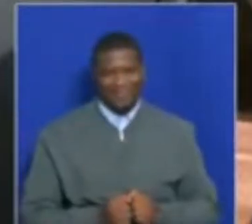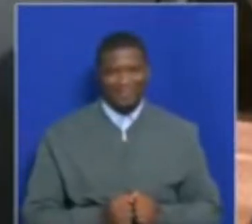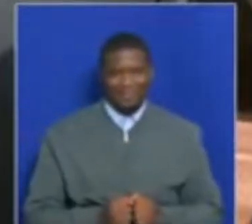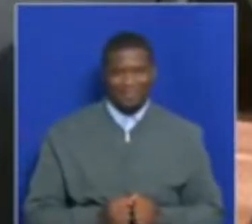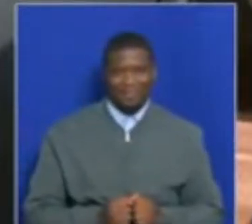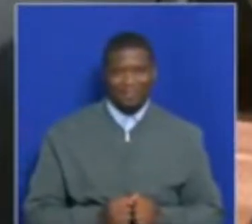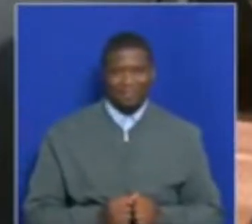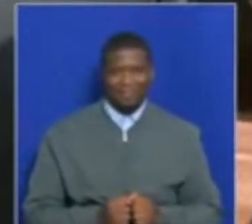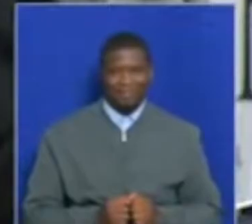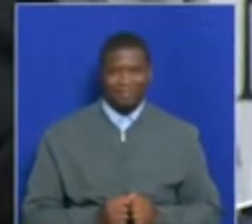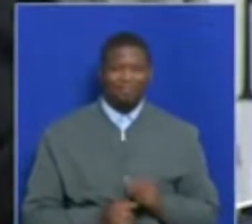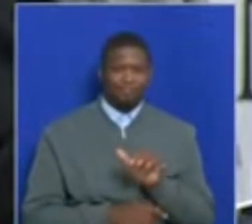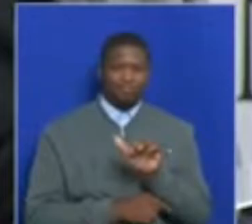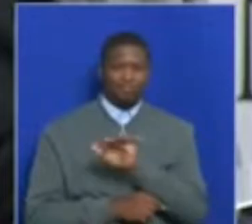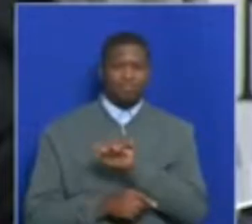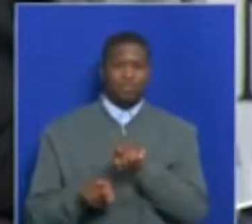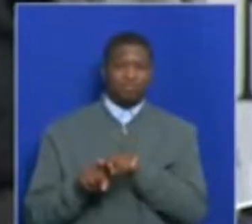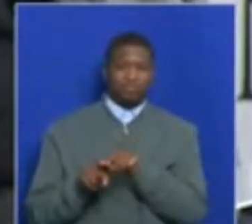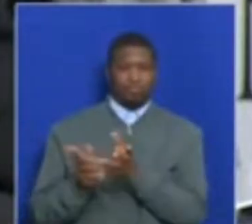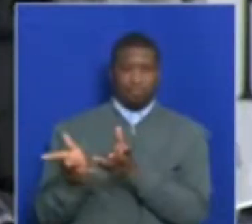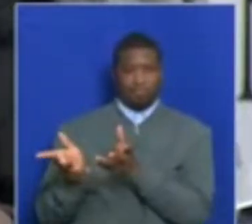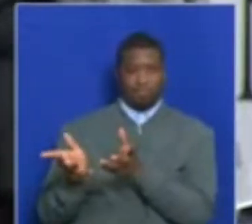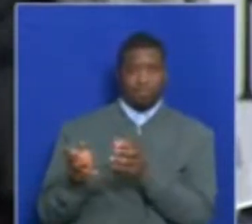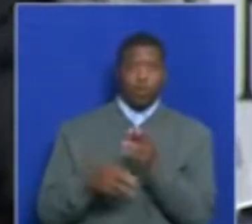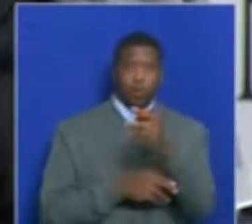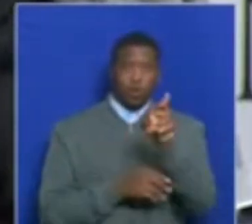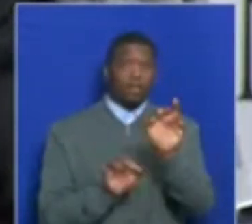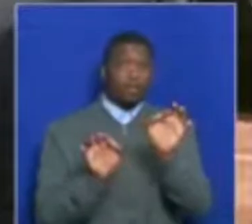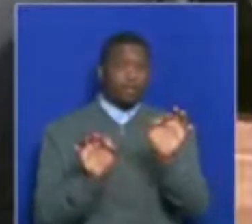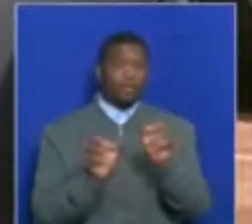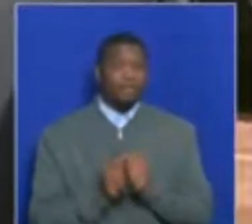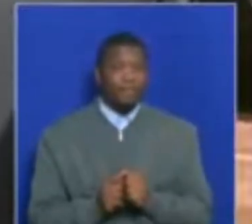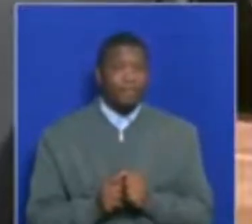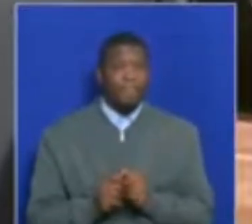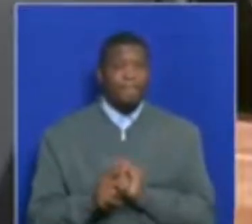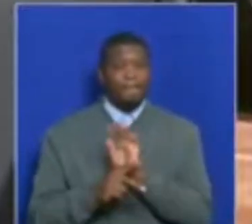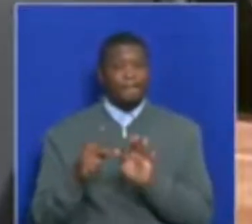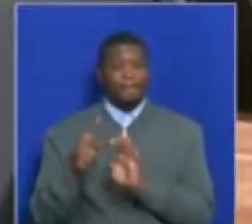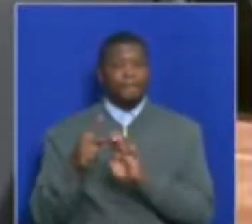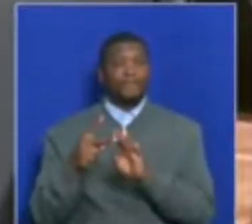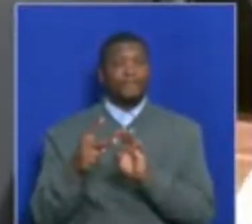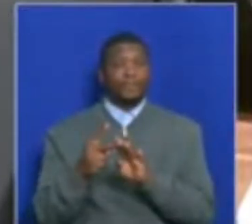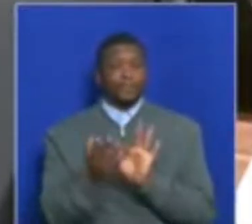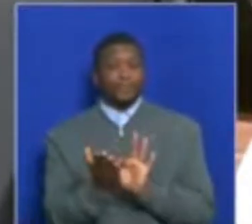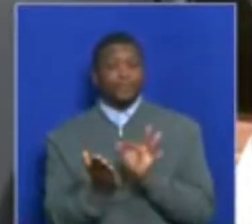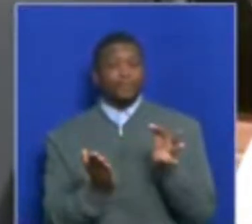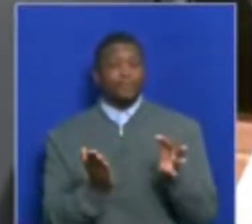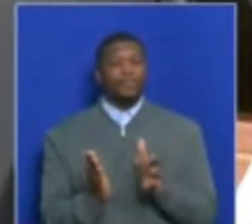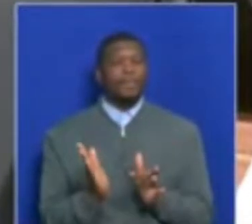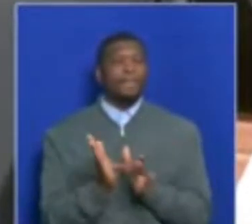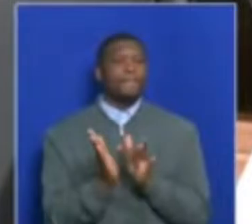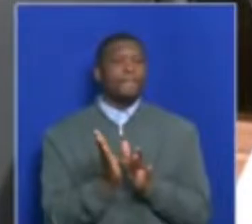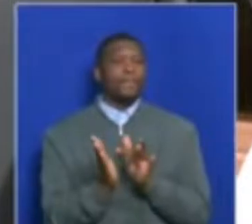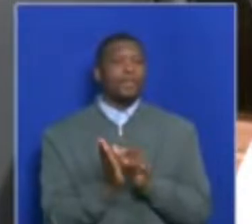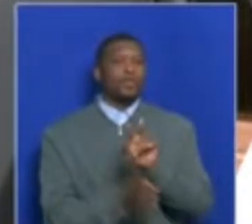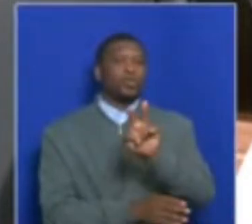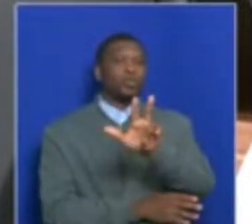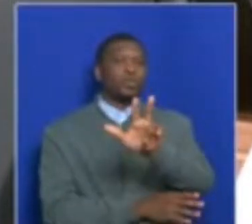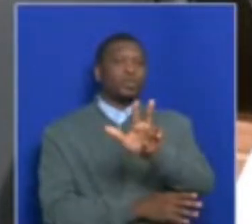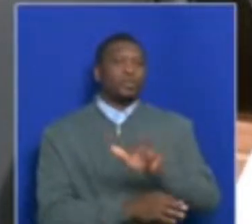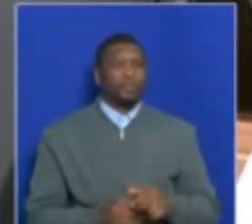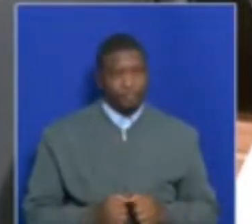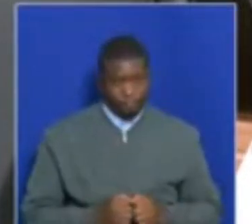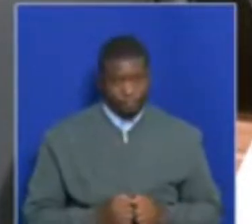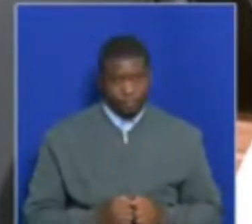2034,350. That's correct. Then over the page on page 28, the aggregate